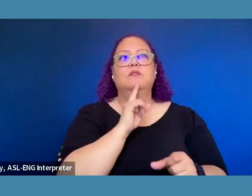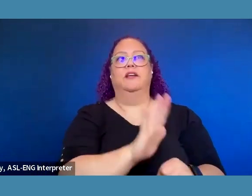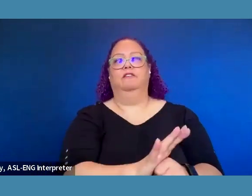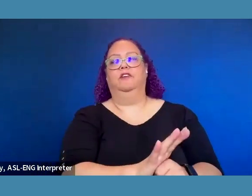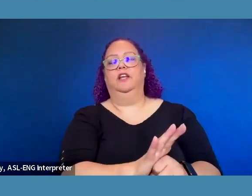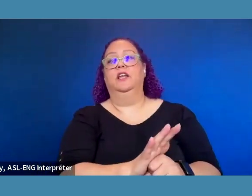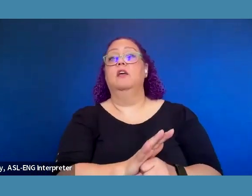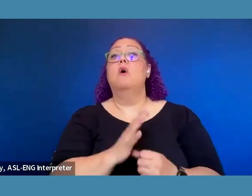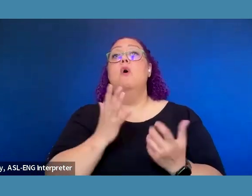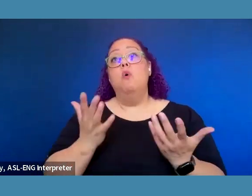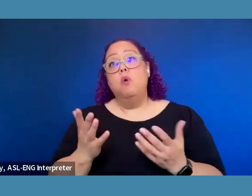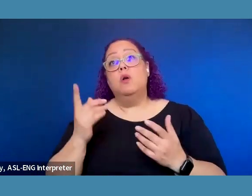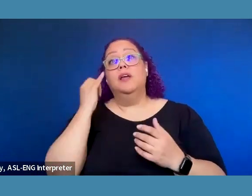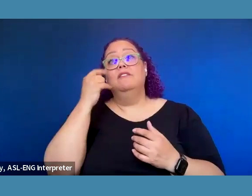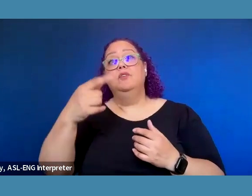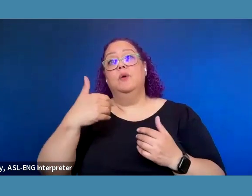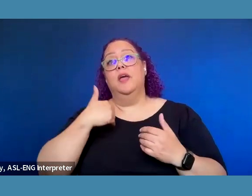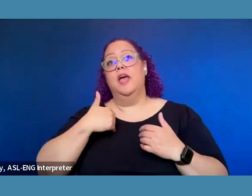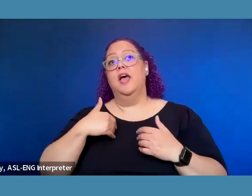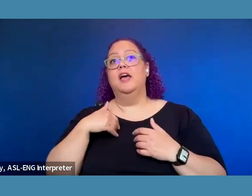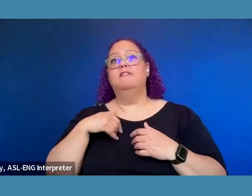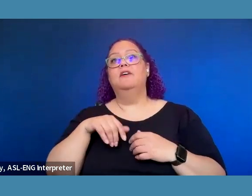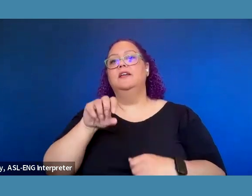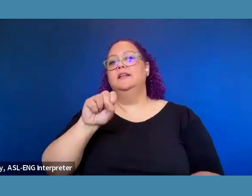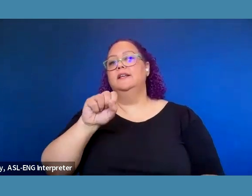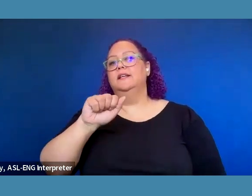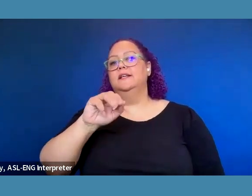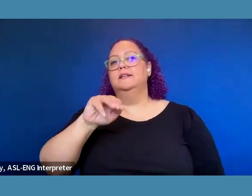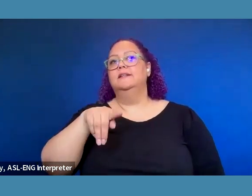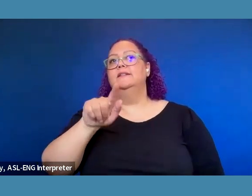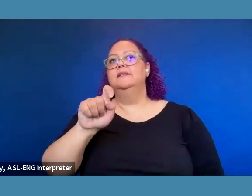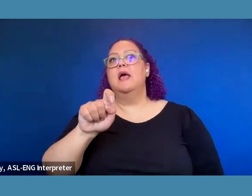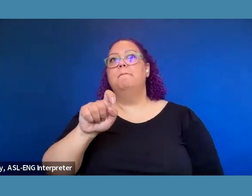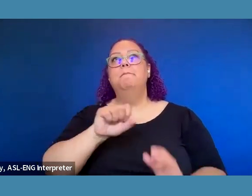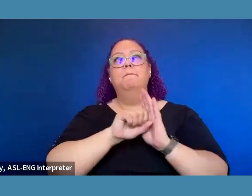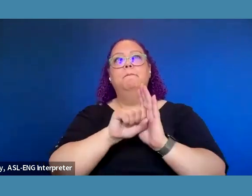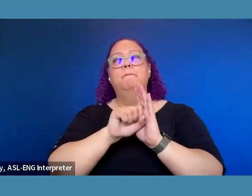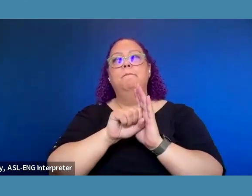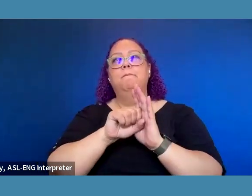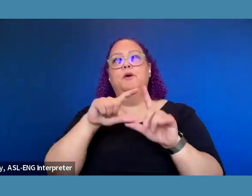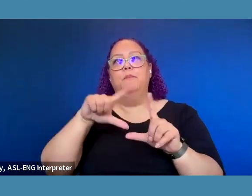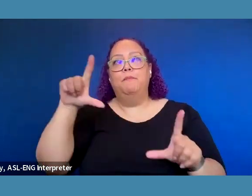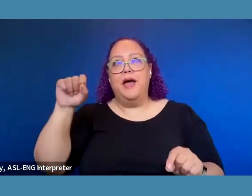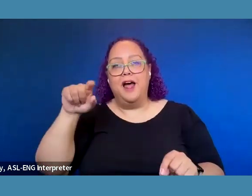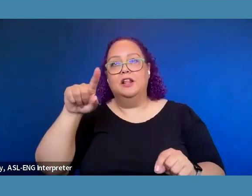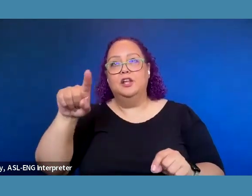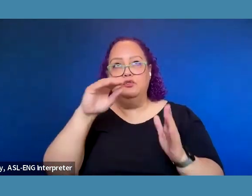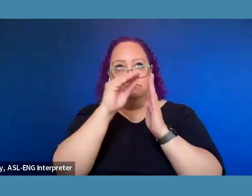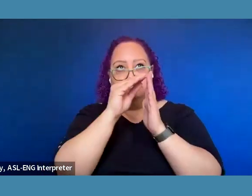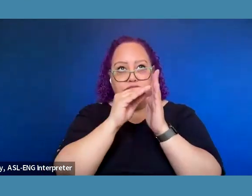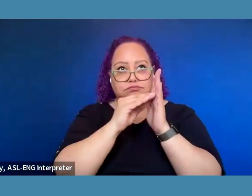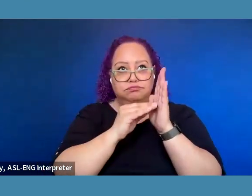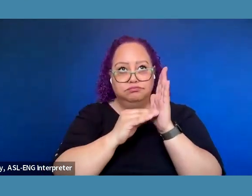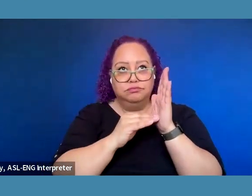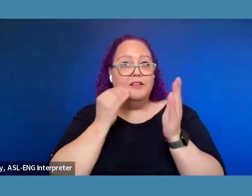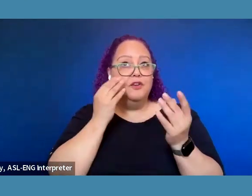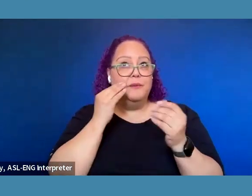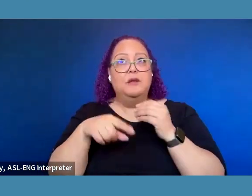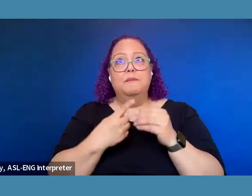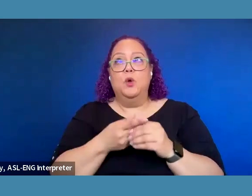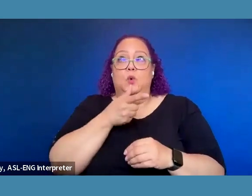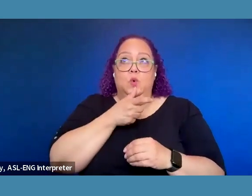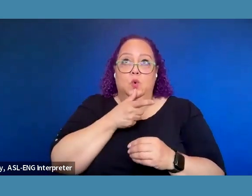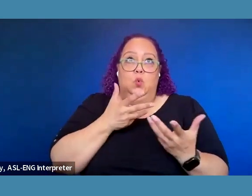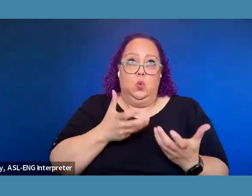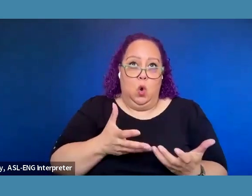you have filled out in advance, or a piece of paper that includes the details of who and what you want to vote for. So you're allowed to bring that